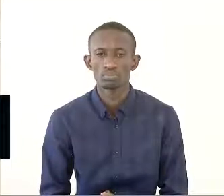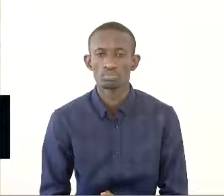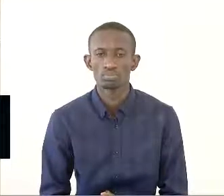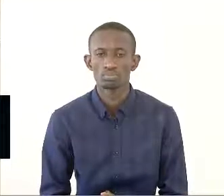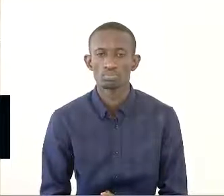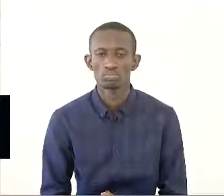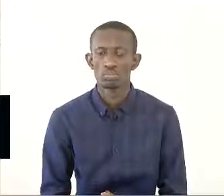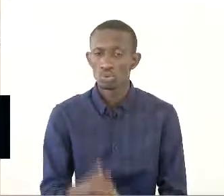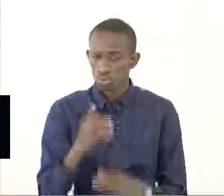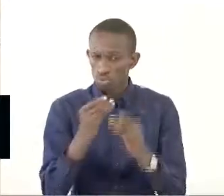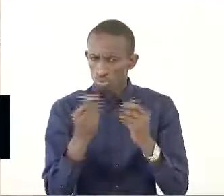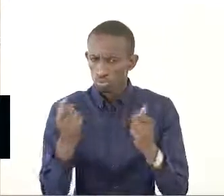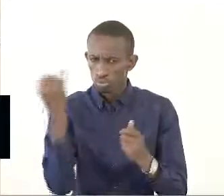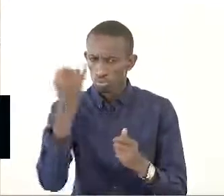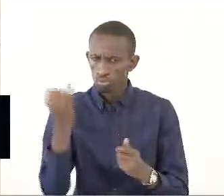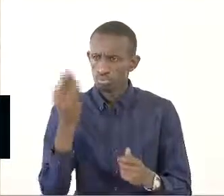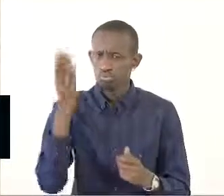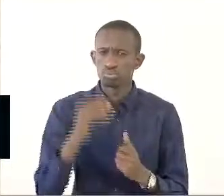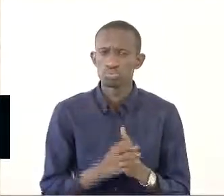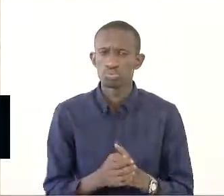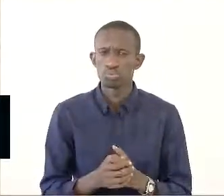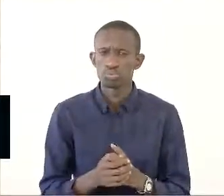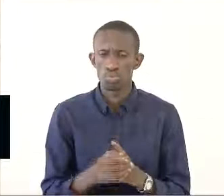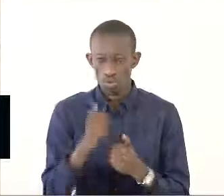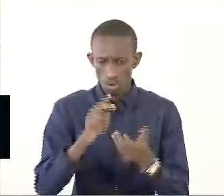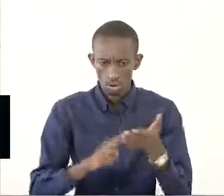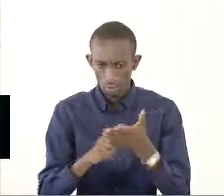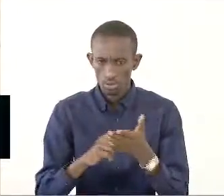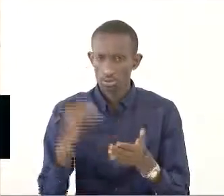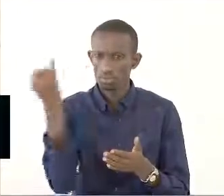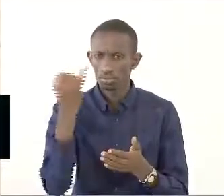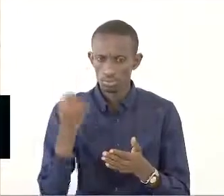To solve graphically, you just have, or by using the graph method,